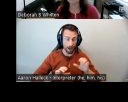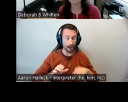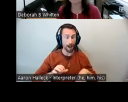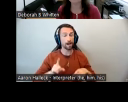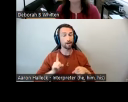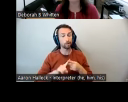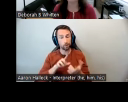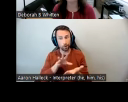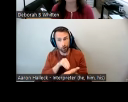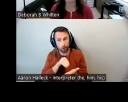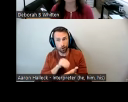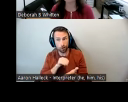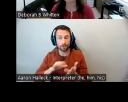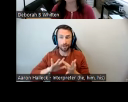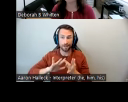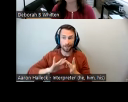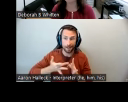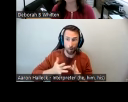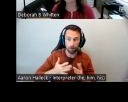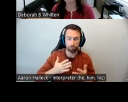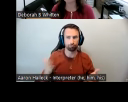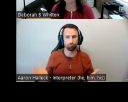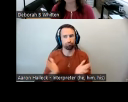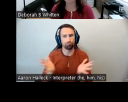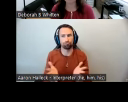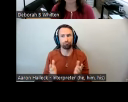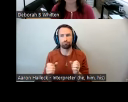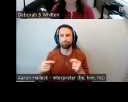So I highly encourage you to use the chat to talk to each other.